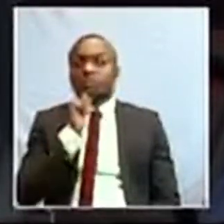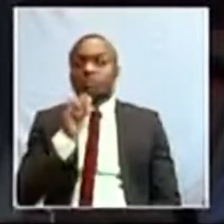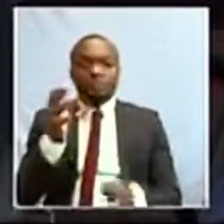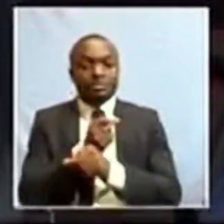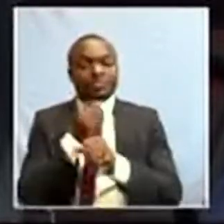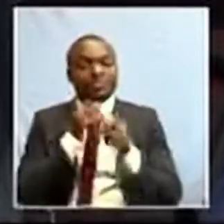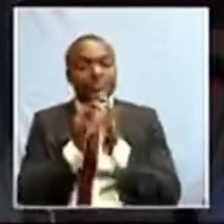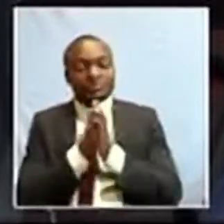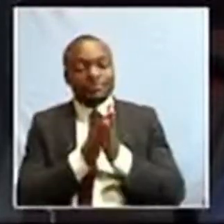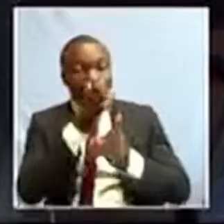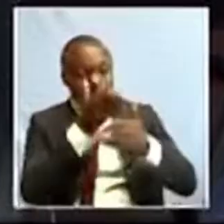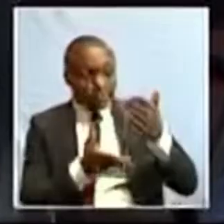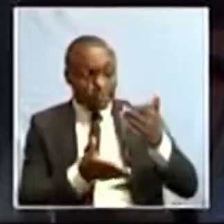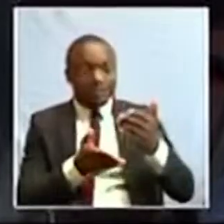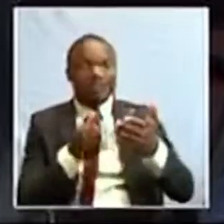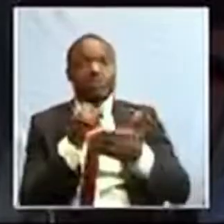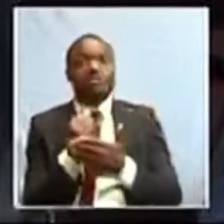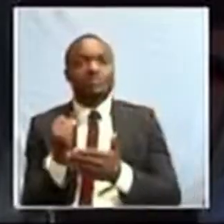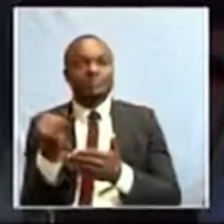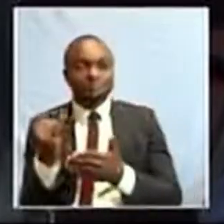in this area.